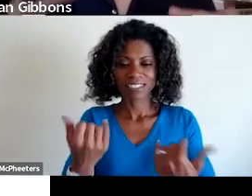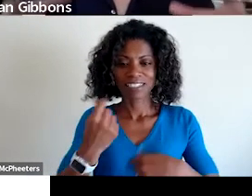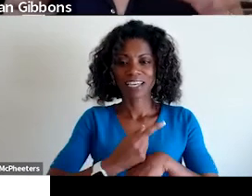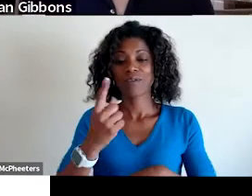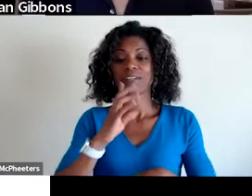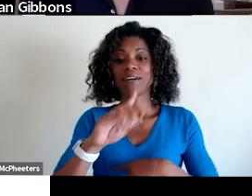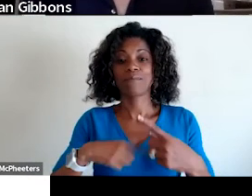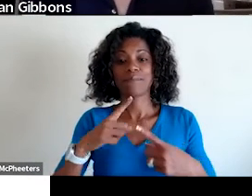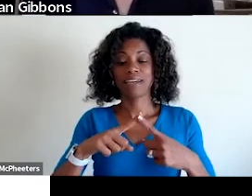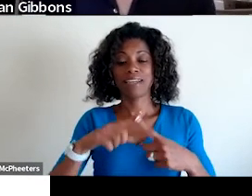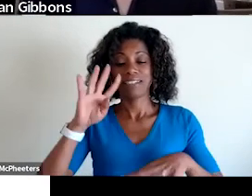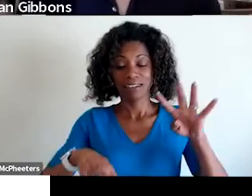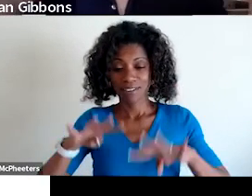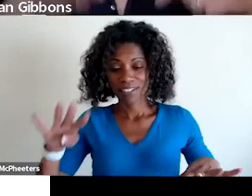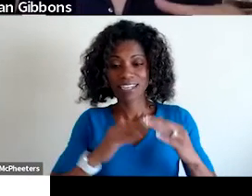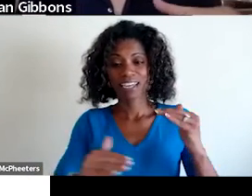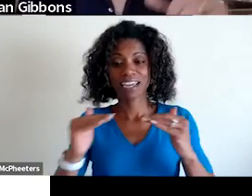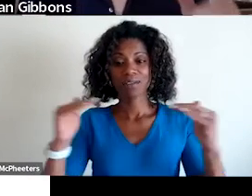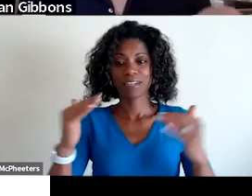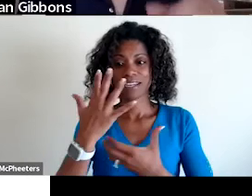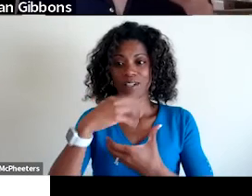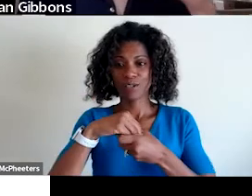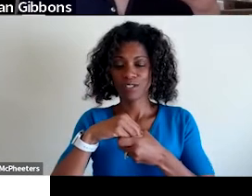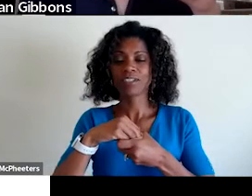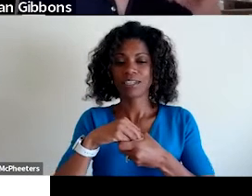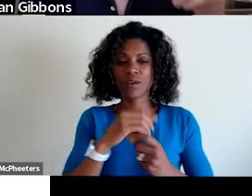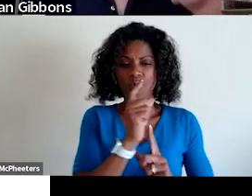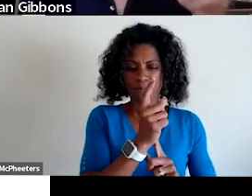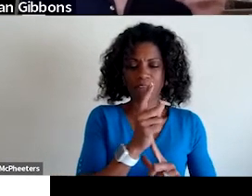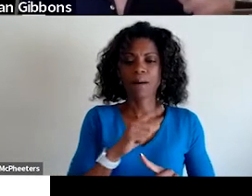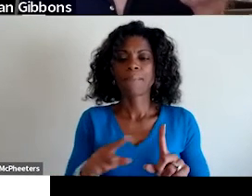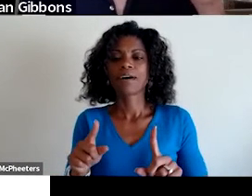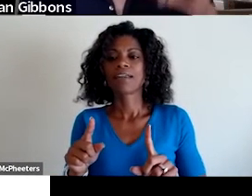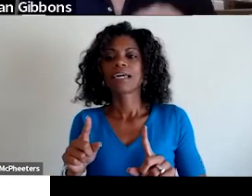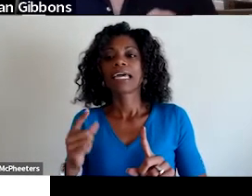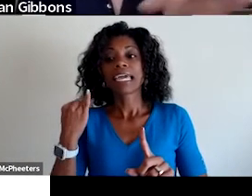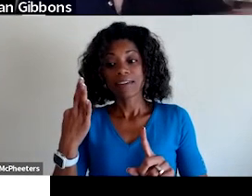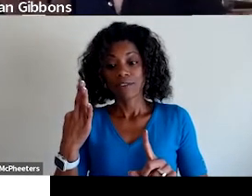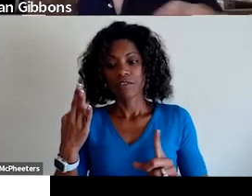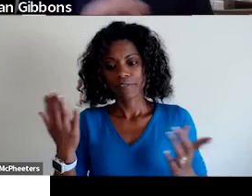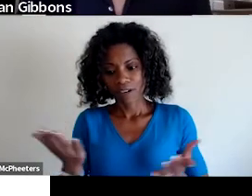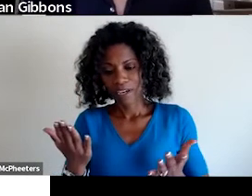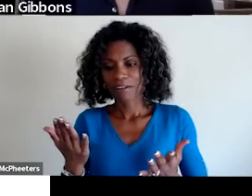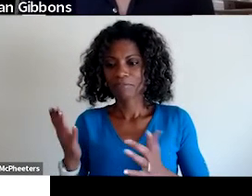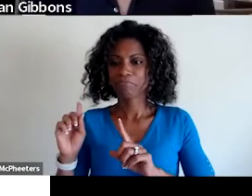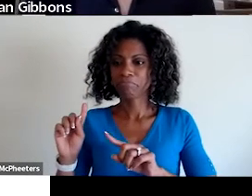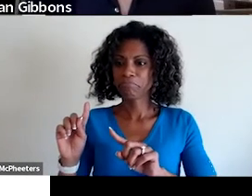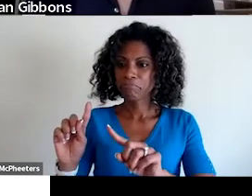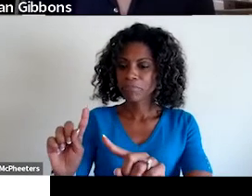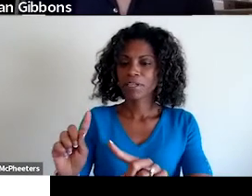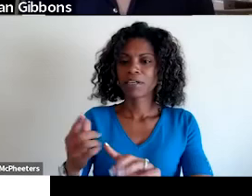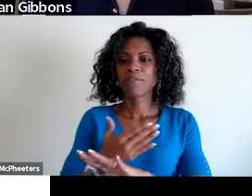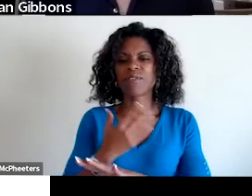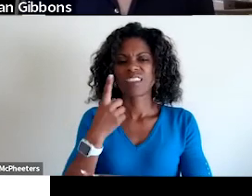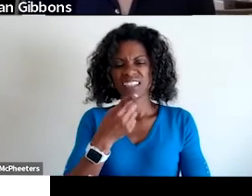diversity, equity, and inclusion in just a quick minute. But before we do that, if you've been with us before, you know this is something we've made part